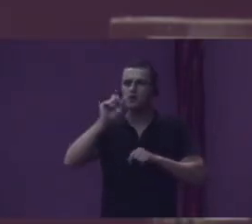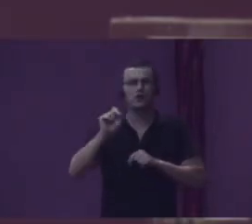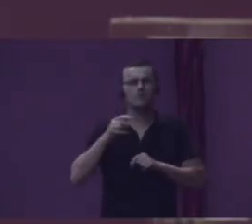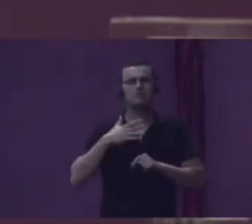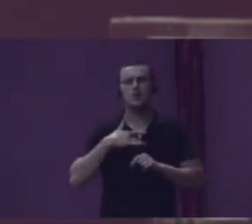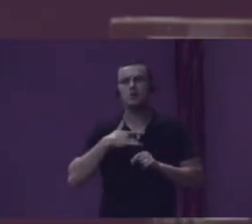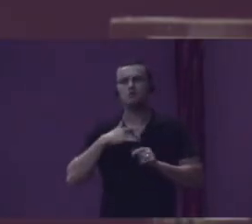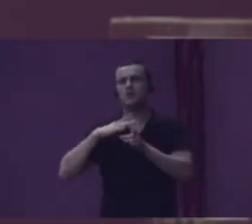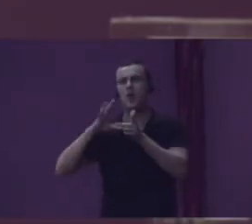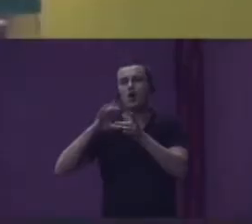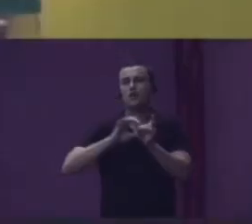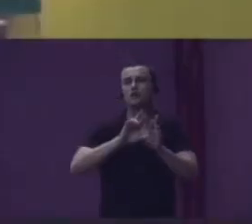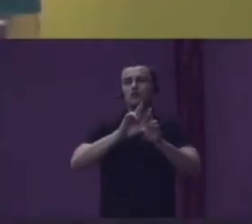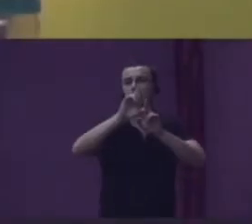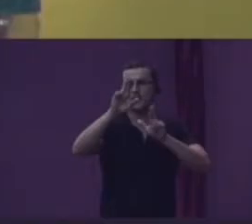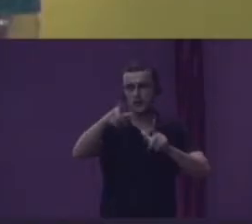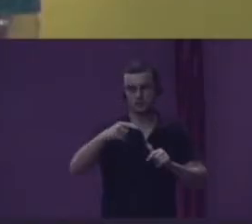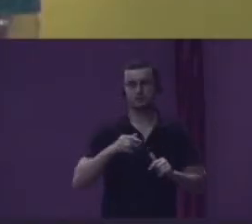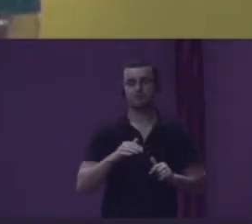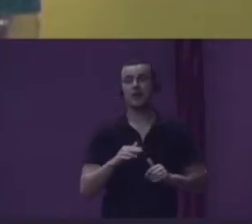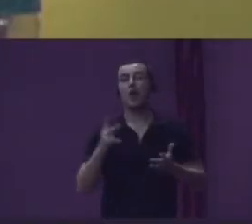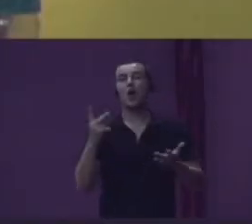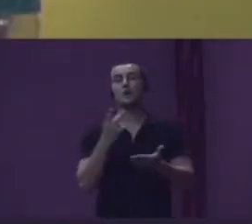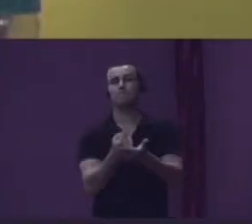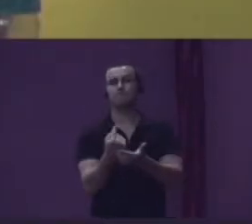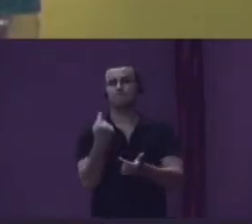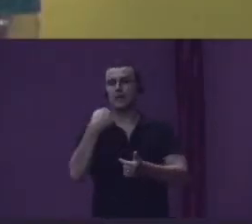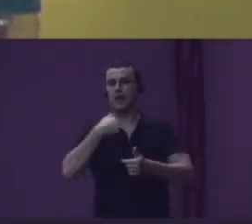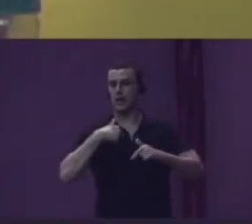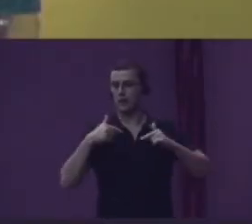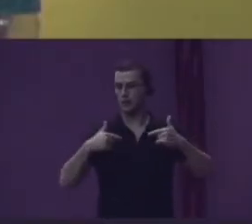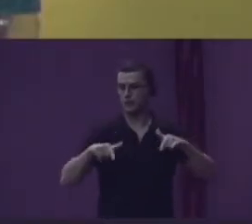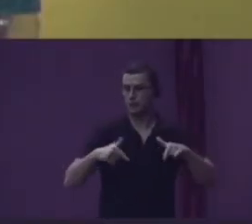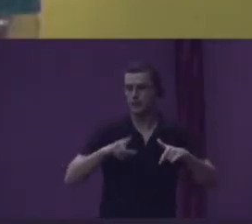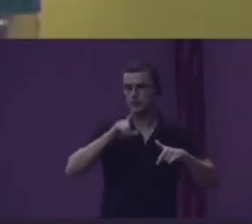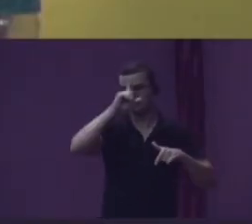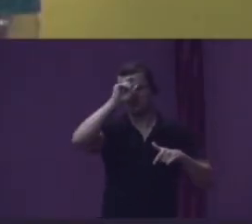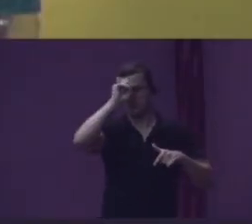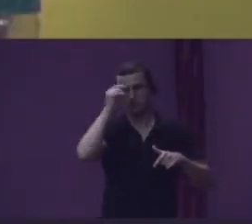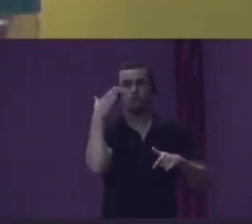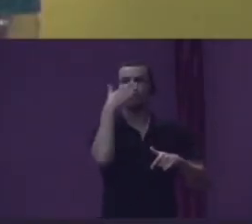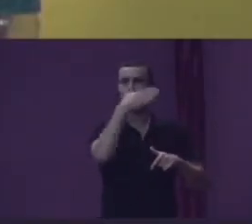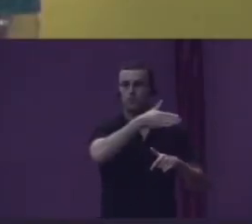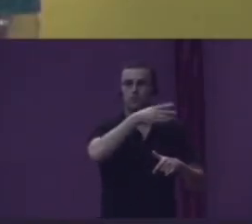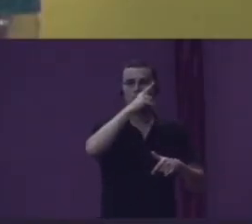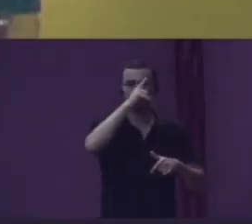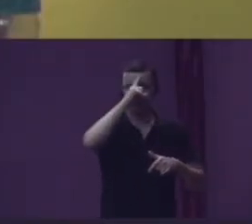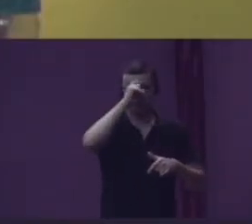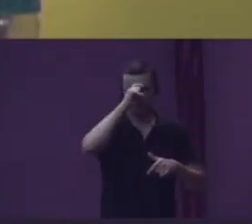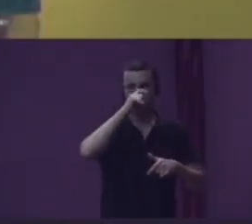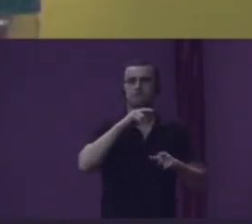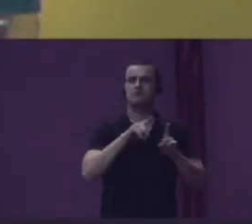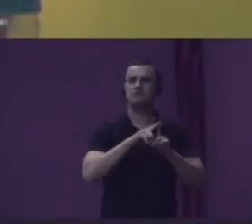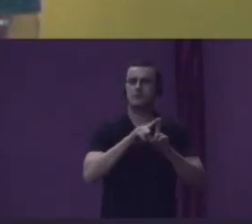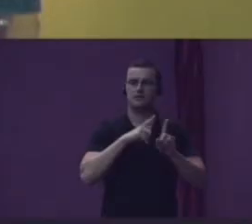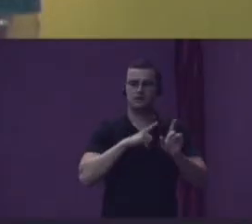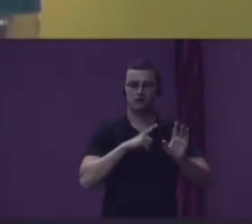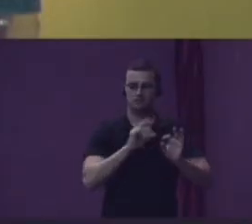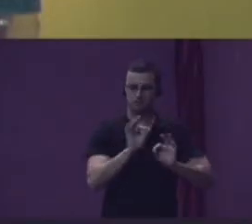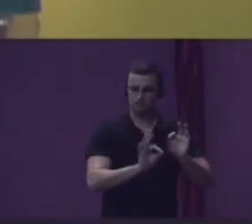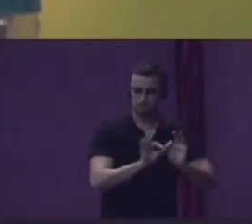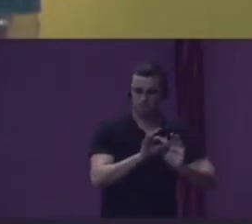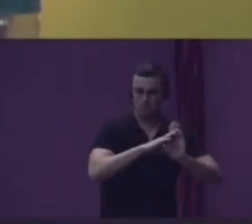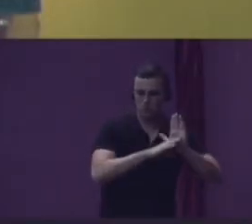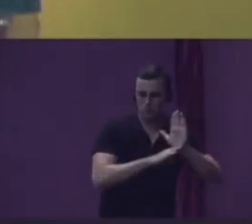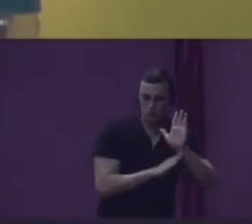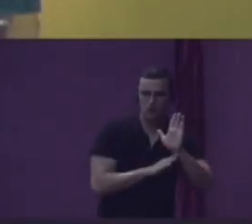both in a urban hospital, teaching hospital that was perhaps similar to one of your public facilities here in the